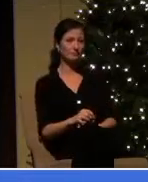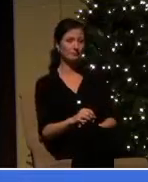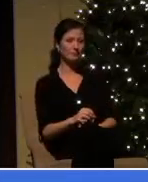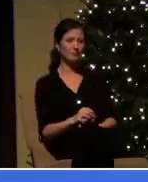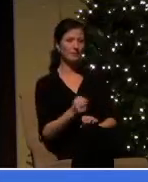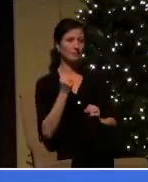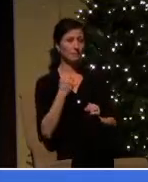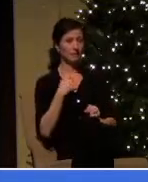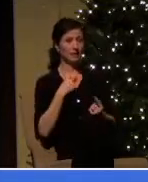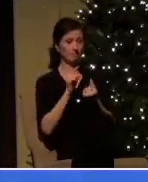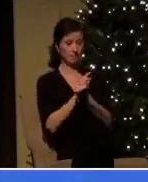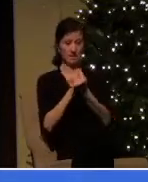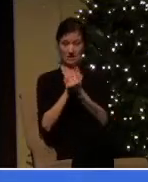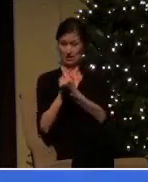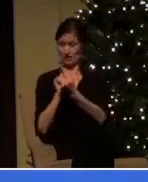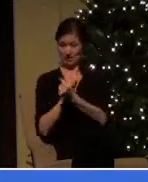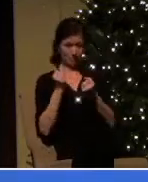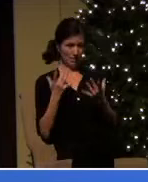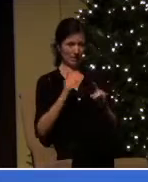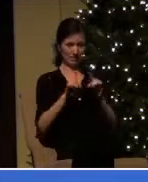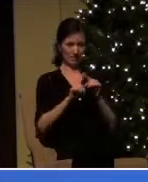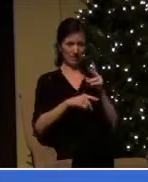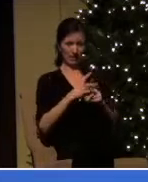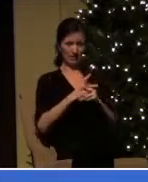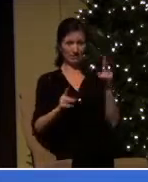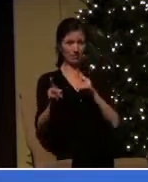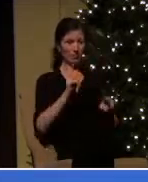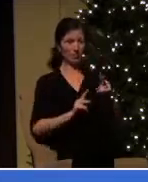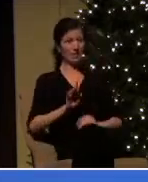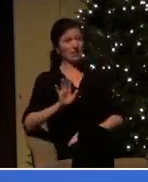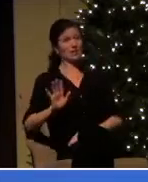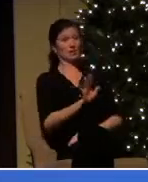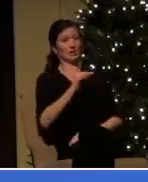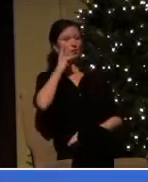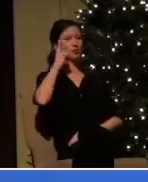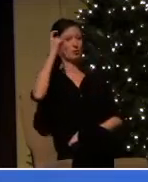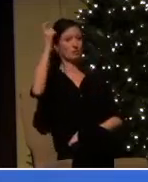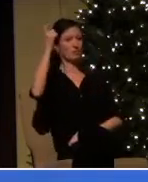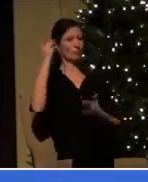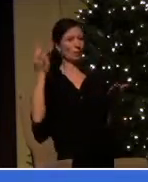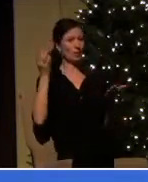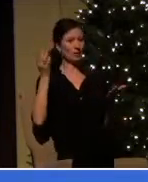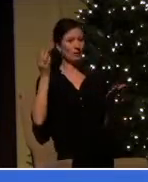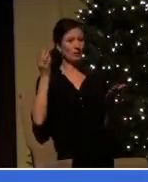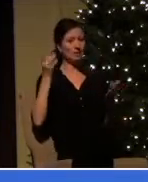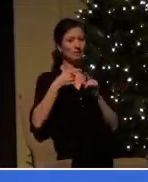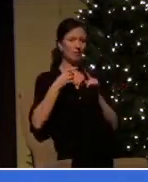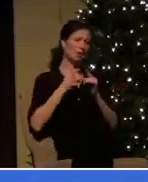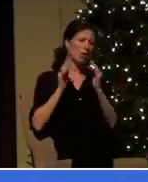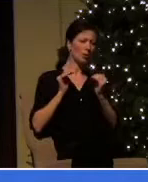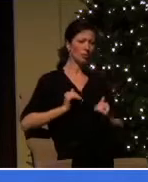years of many decades of ministry now whose deepest dreams, fondest hopes and